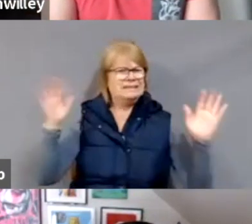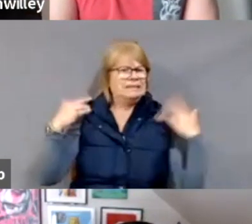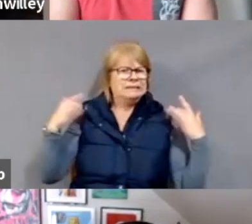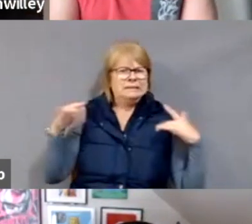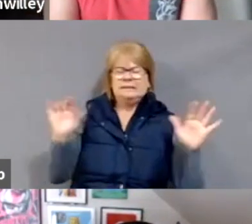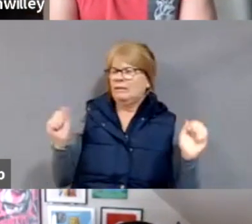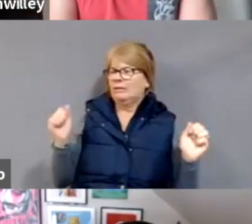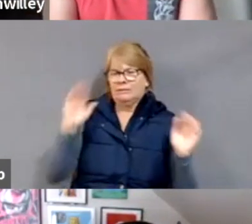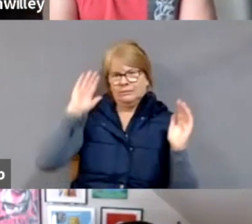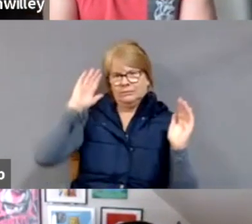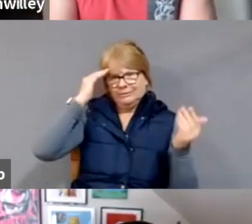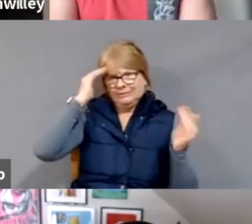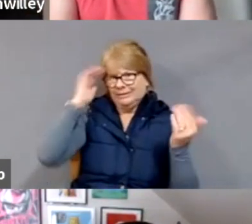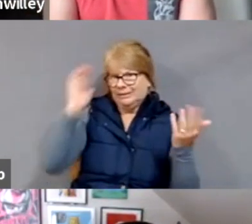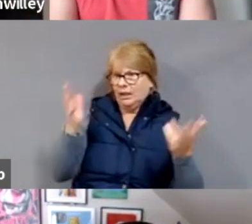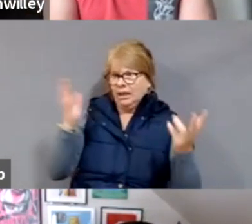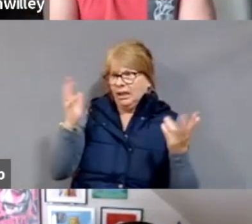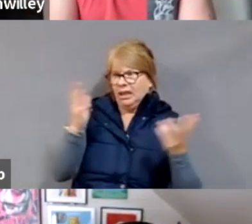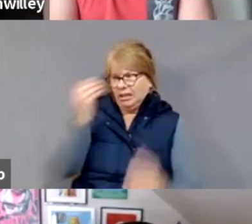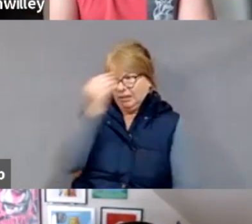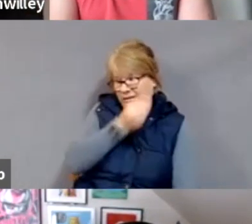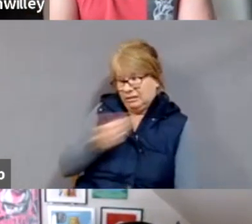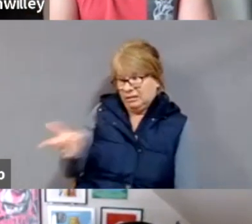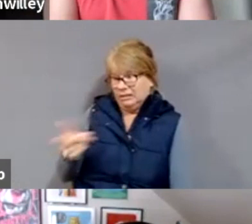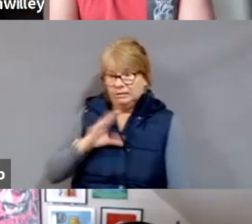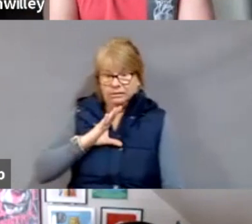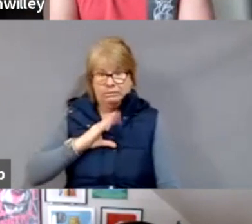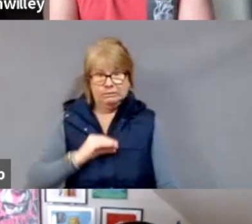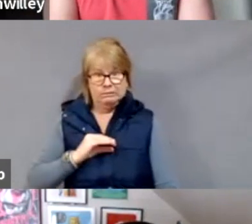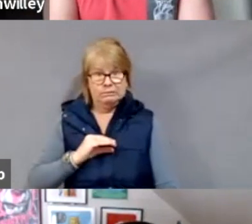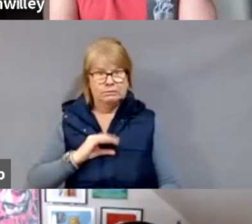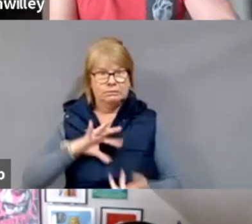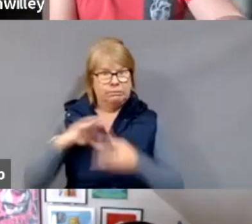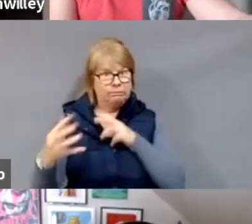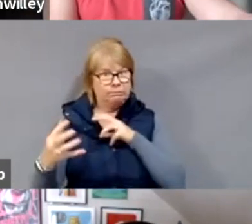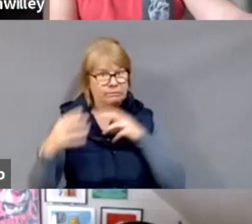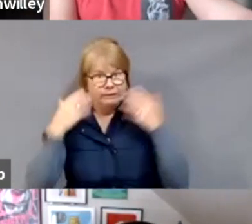worried about whatever can of worms their feedback might open up, either for you or for them.